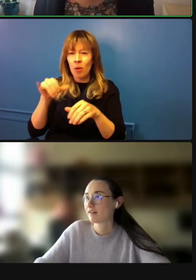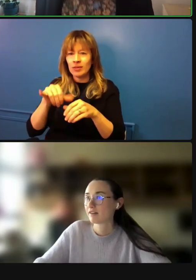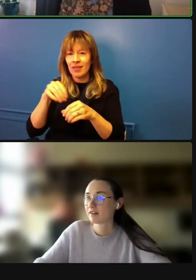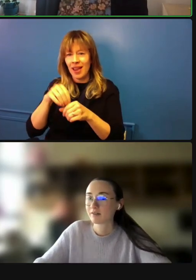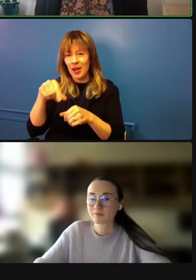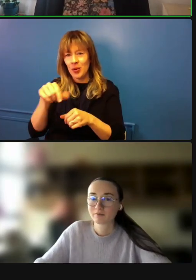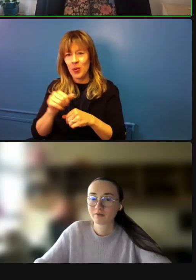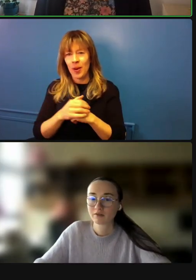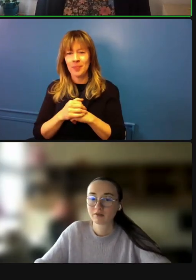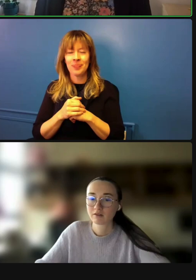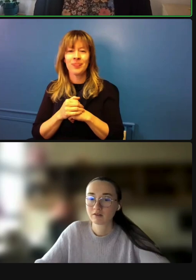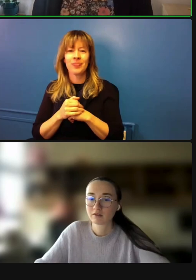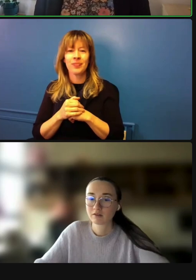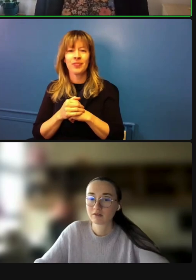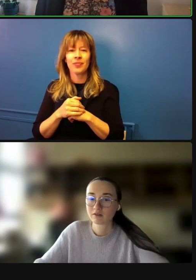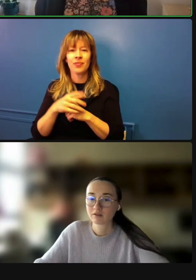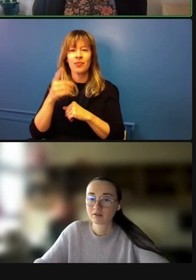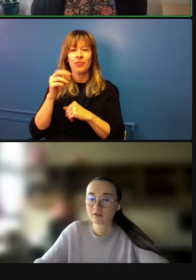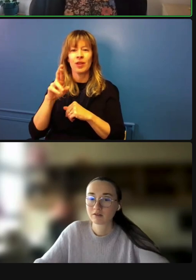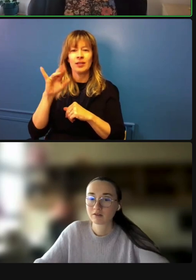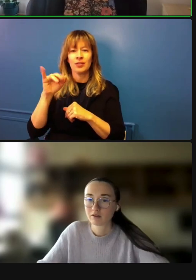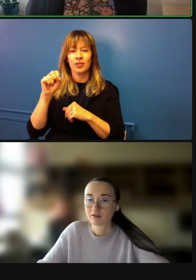Great question.